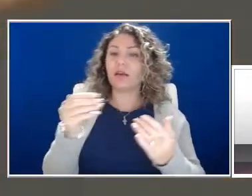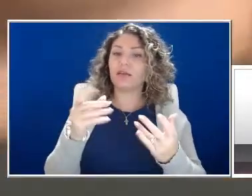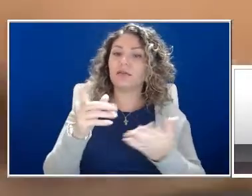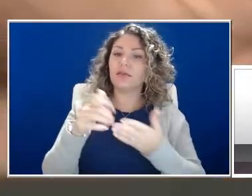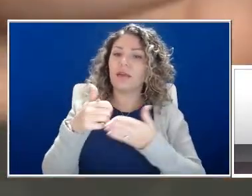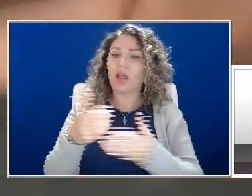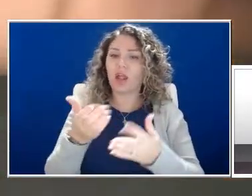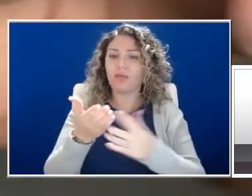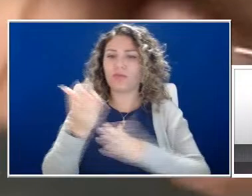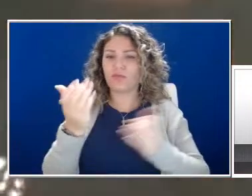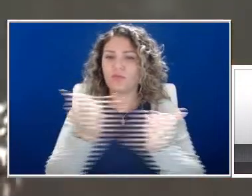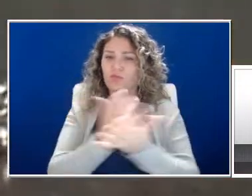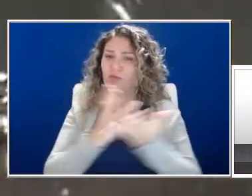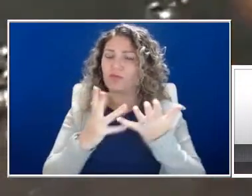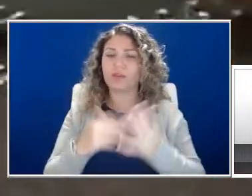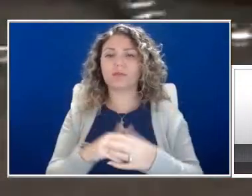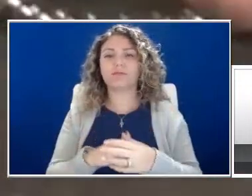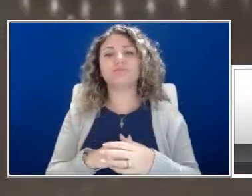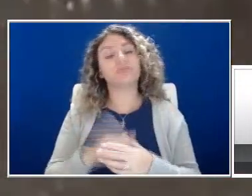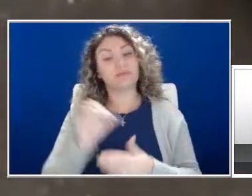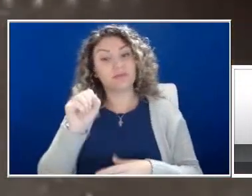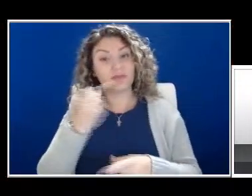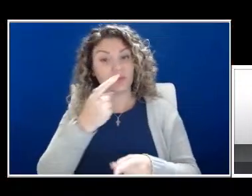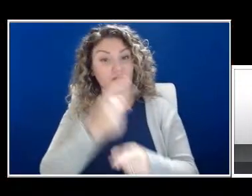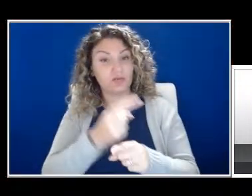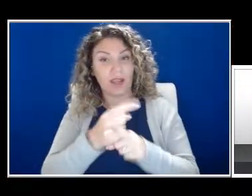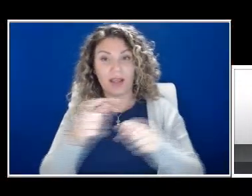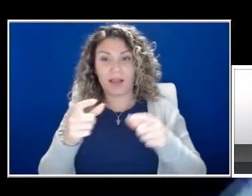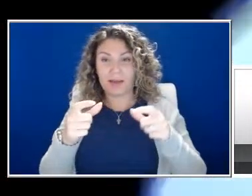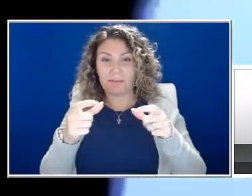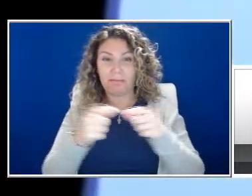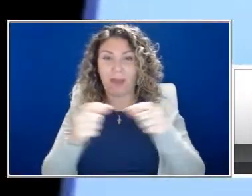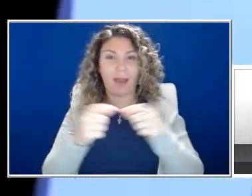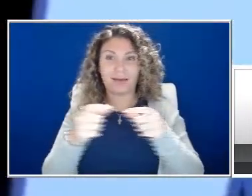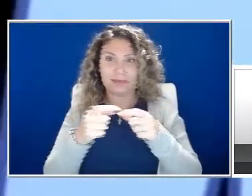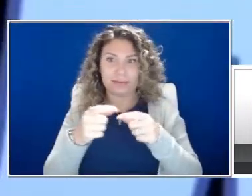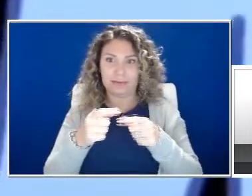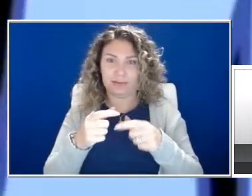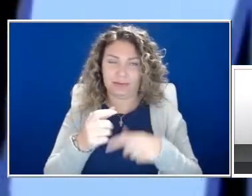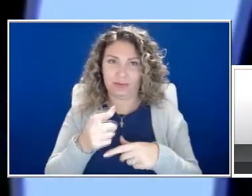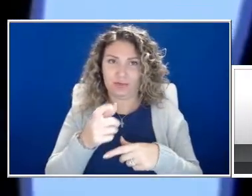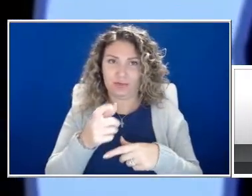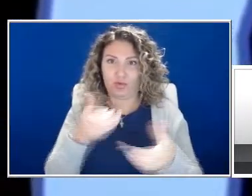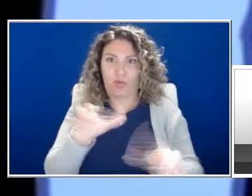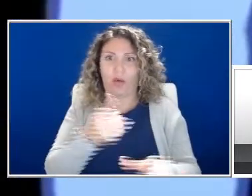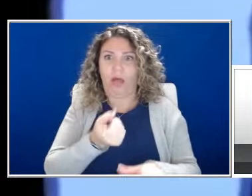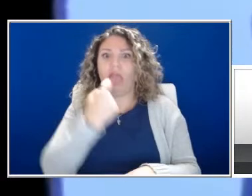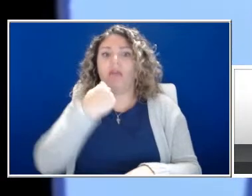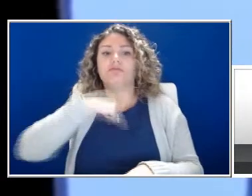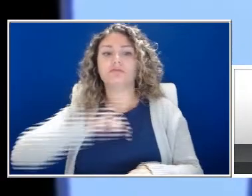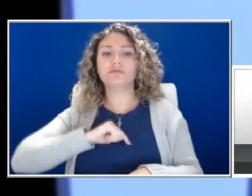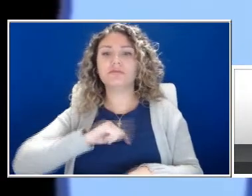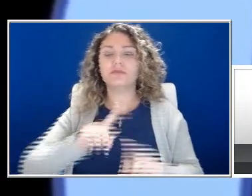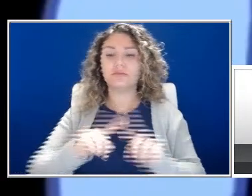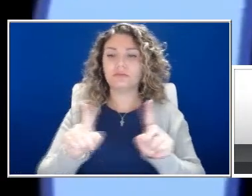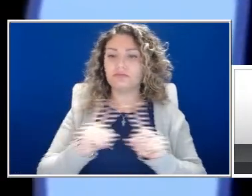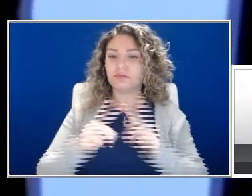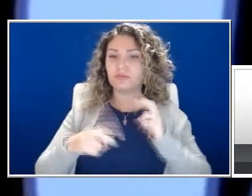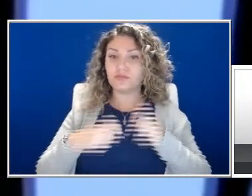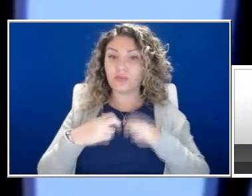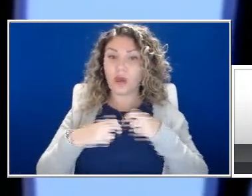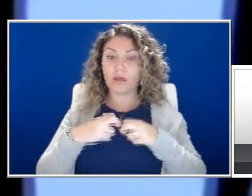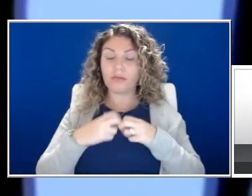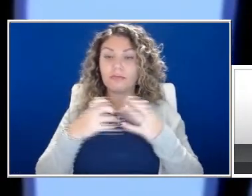need to know. Well, yeah, you're right. Magnets have never been a good thing to swallow. But the problem now is that many of these magnets